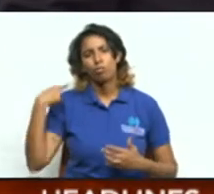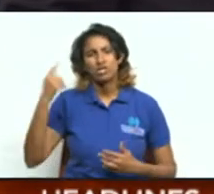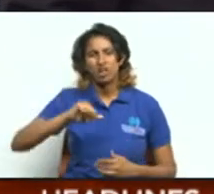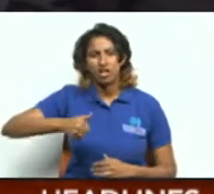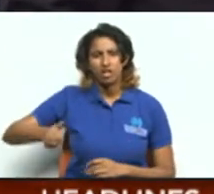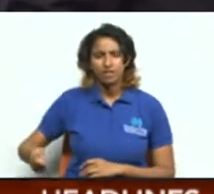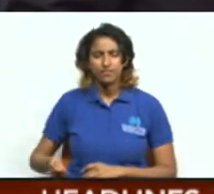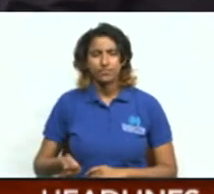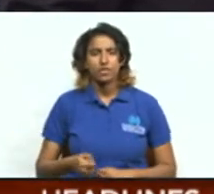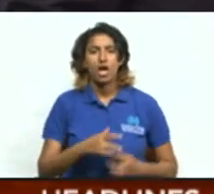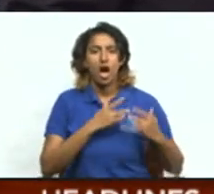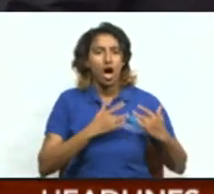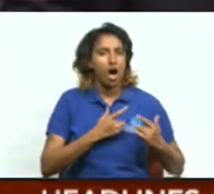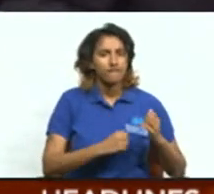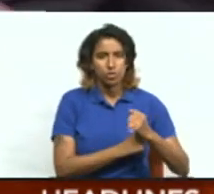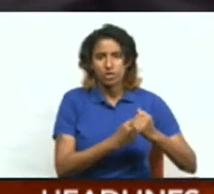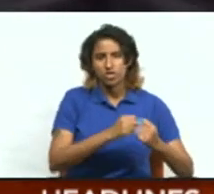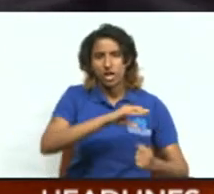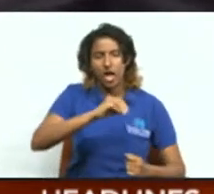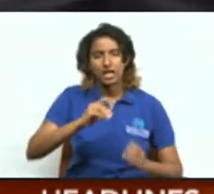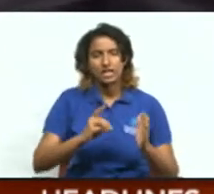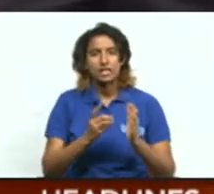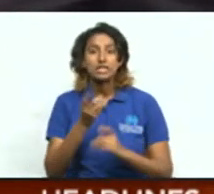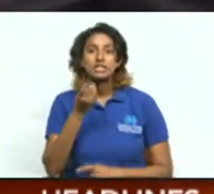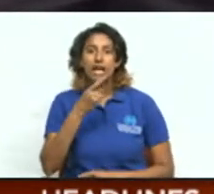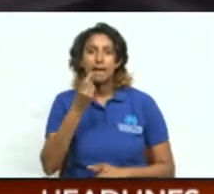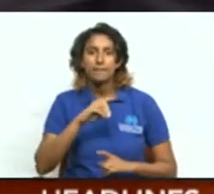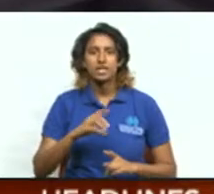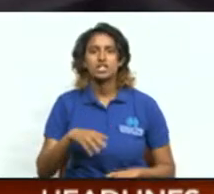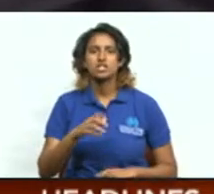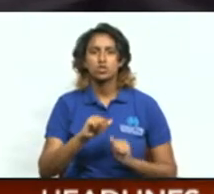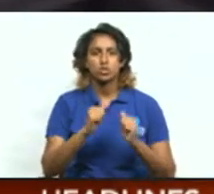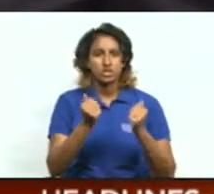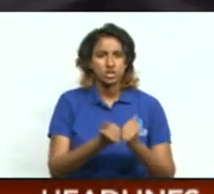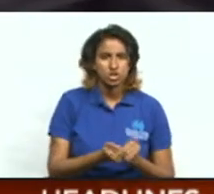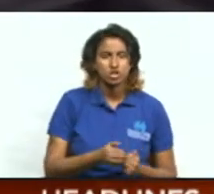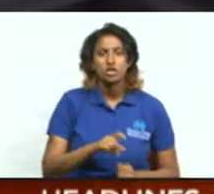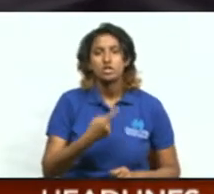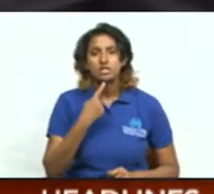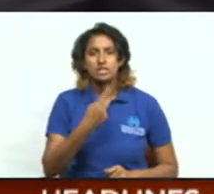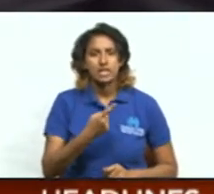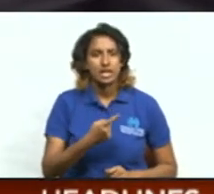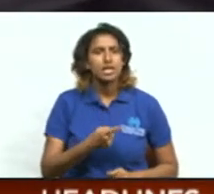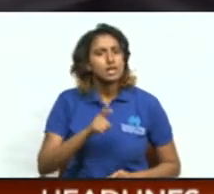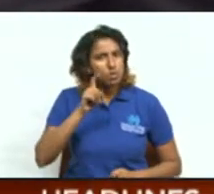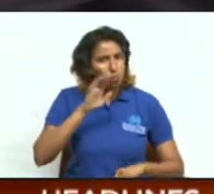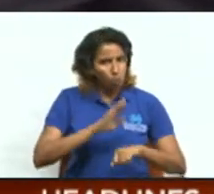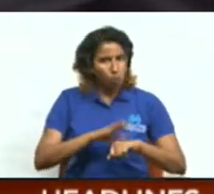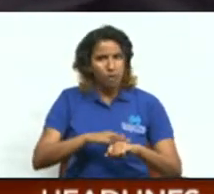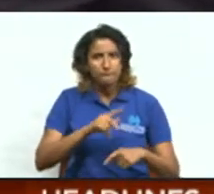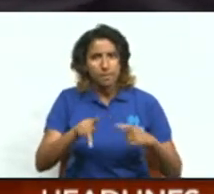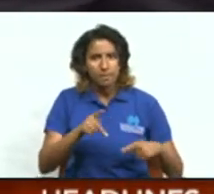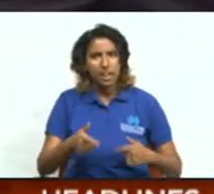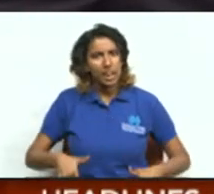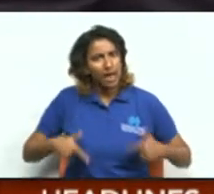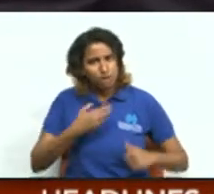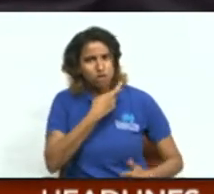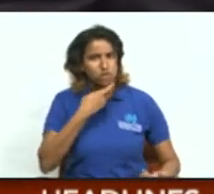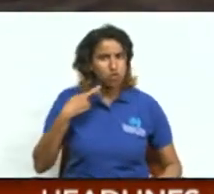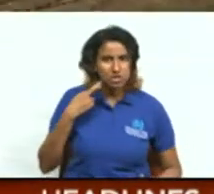Foundation urge the government to take action against these self-proclaimed medical experts as people's lives are at risk. Kimberly Fletcher